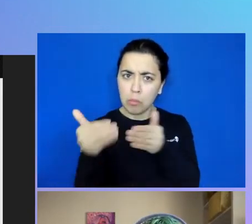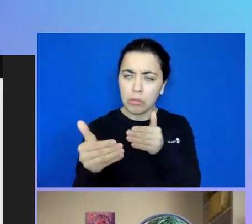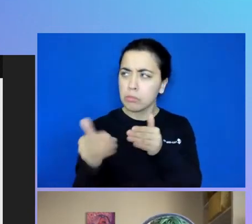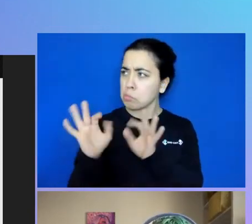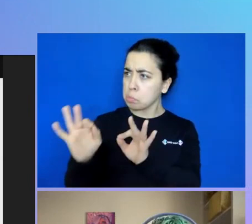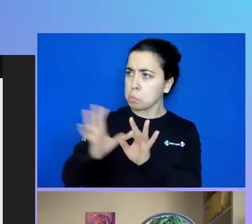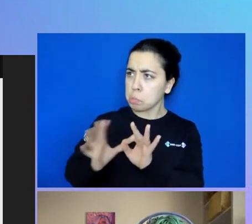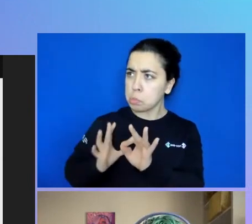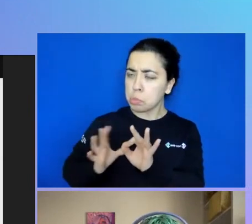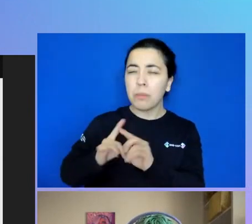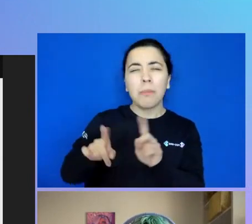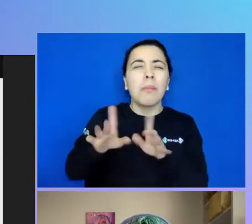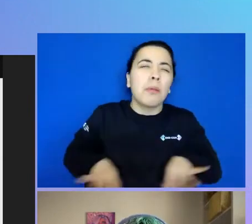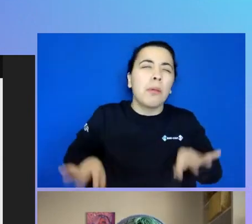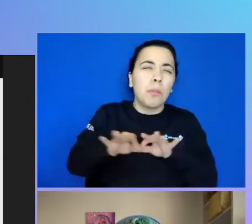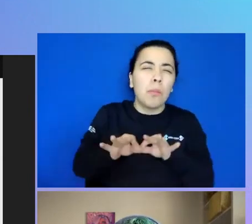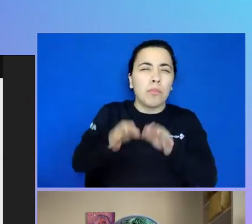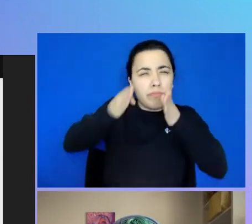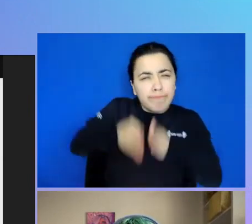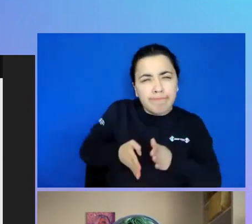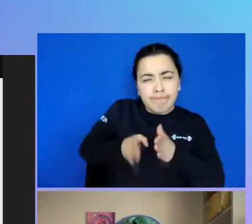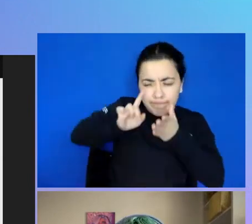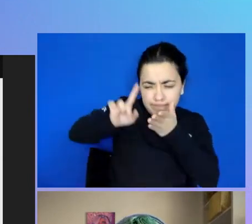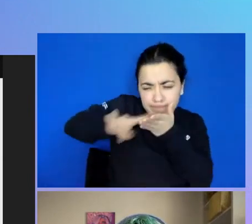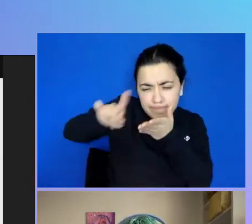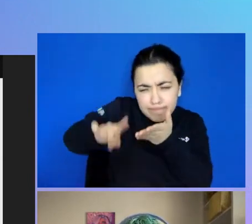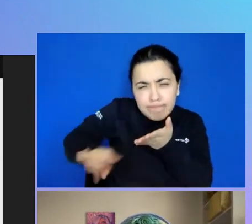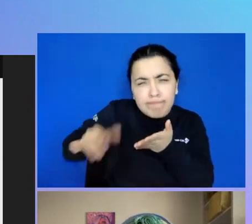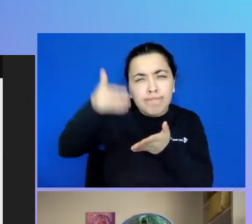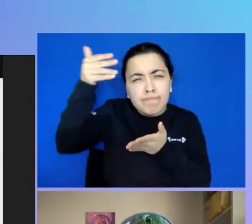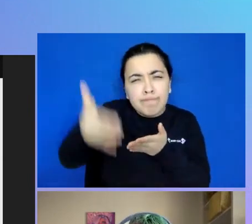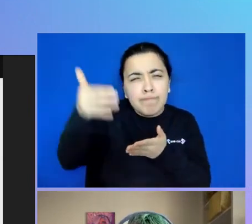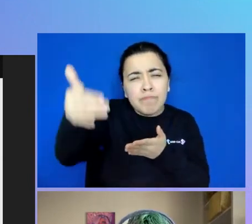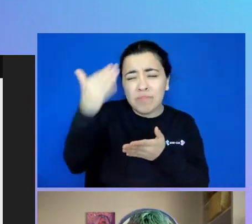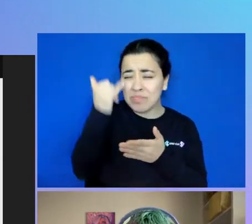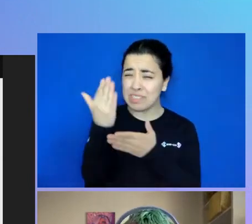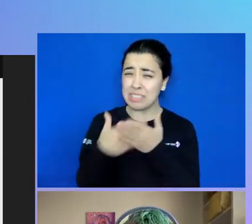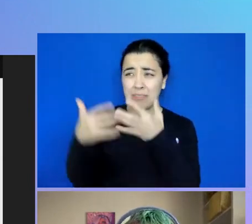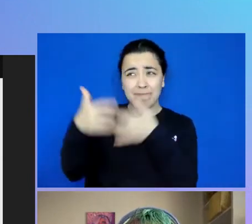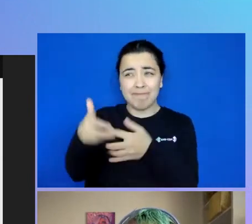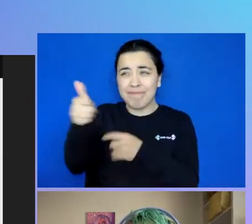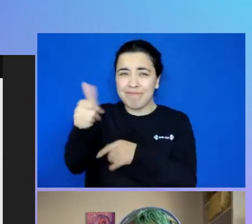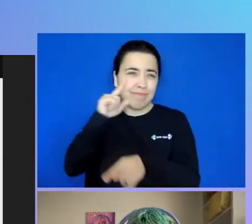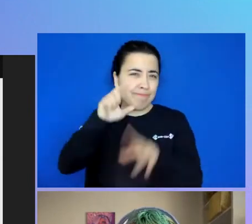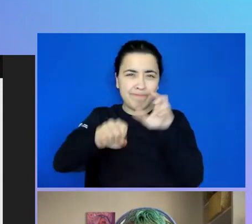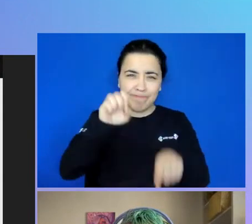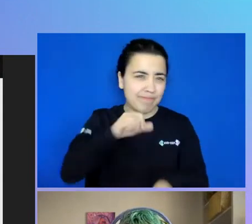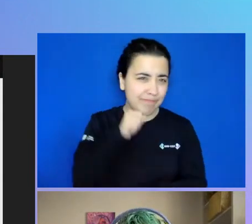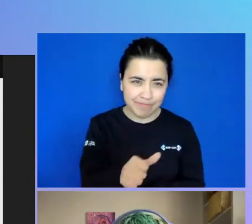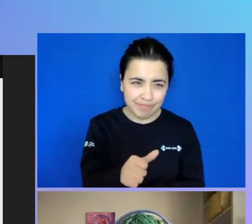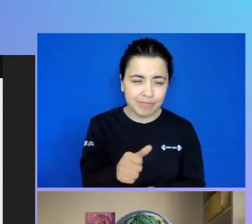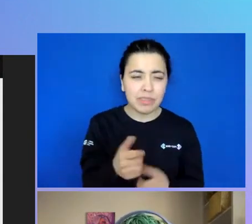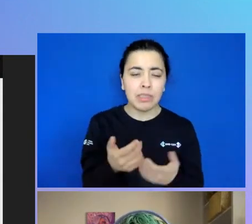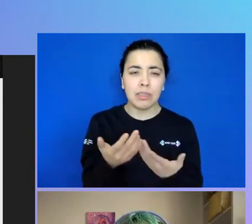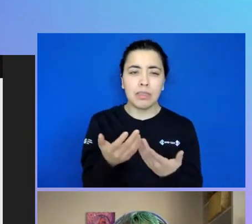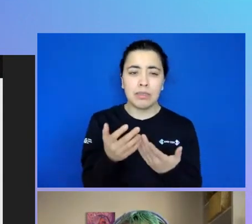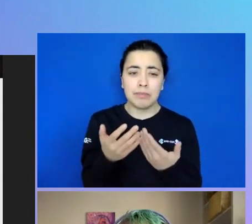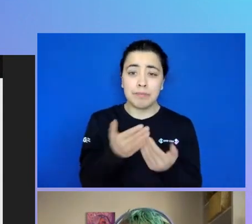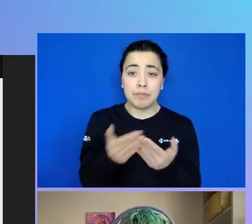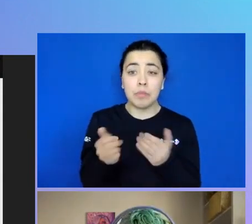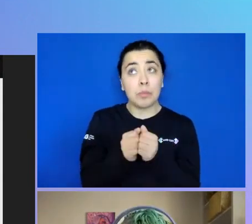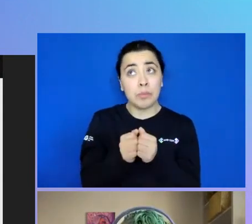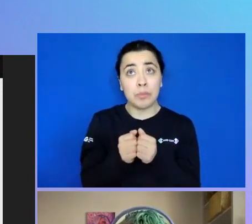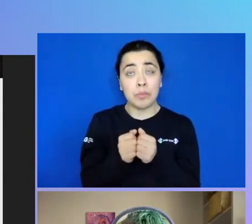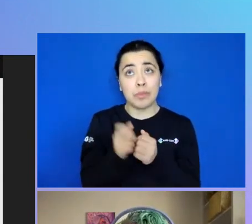a periodic manual test because there are certain things that automation simply cannot catch, even with the manual or even